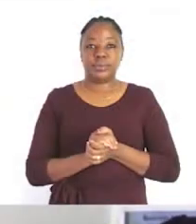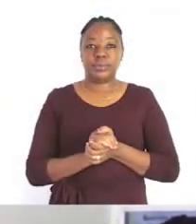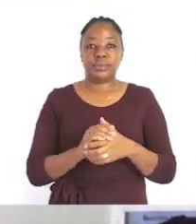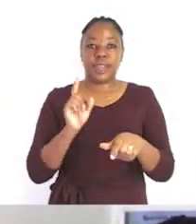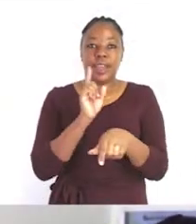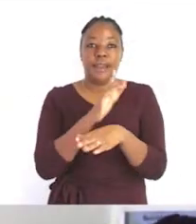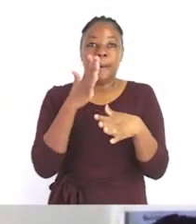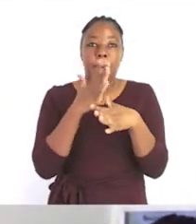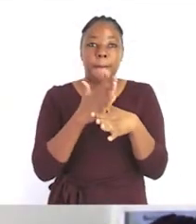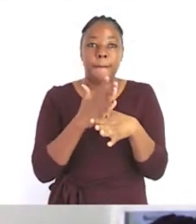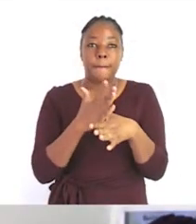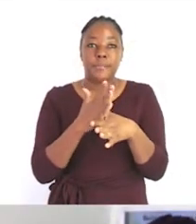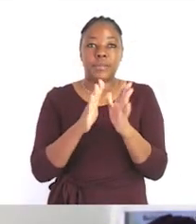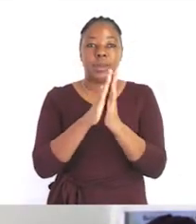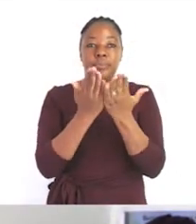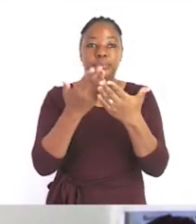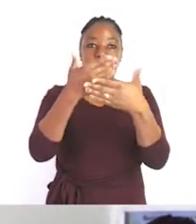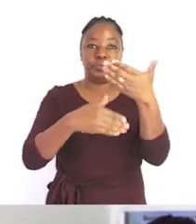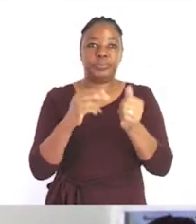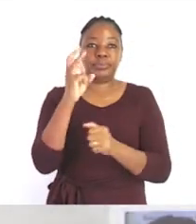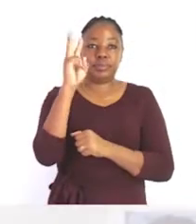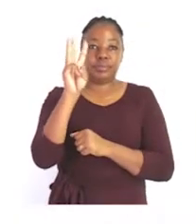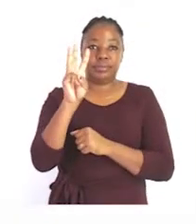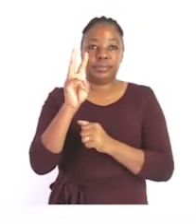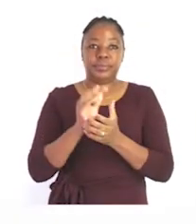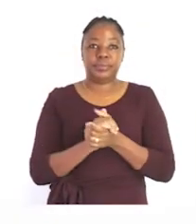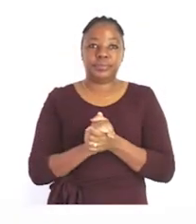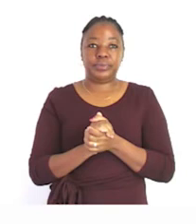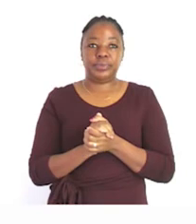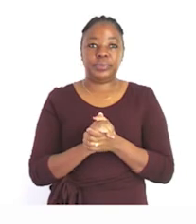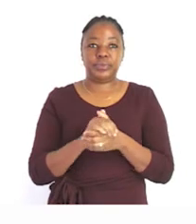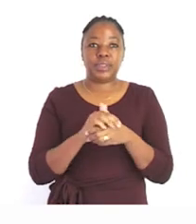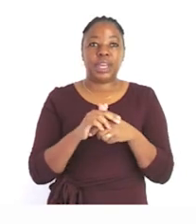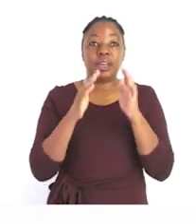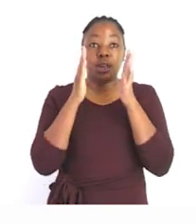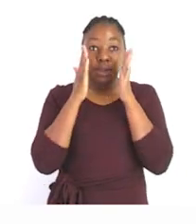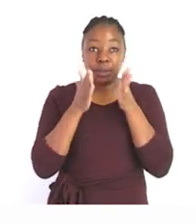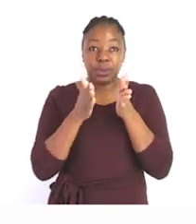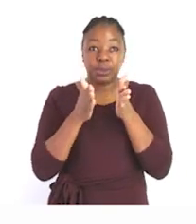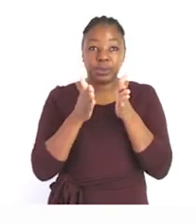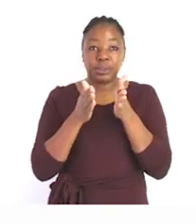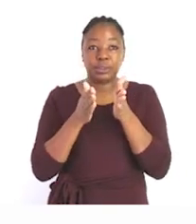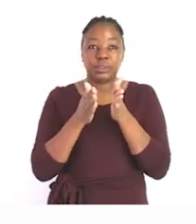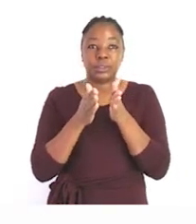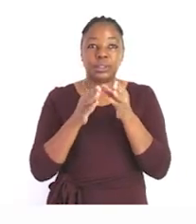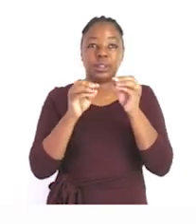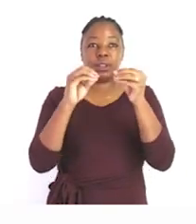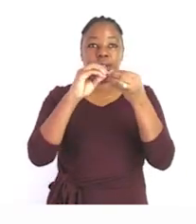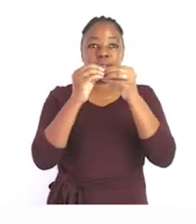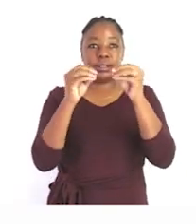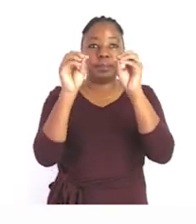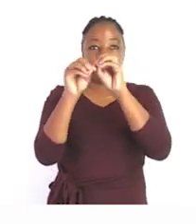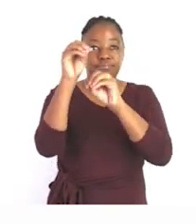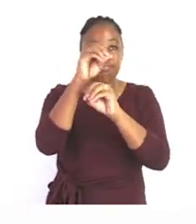This exercise can be found on page 3. Here we can see that we are supposed to arrange these